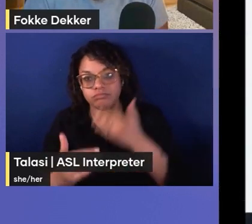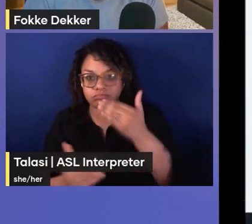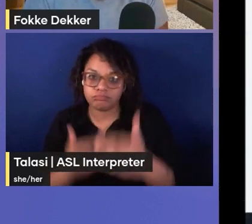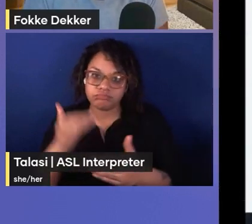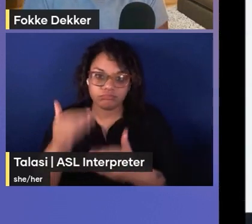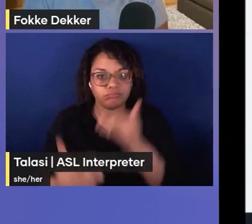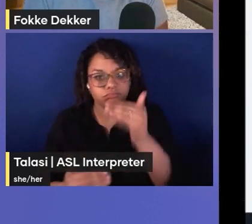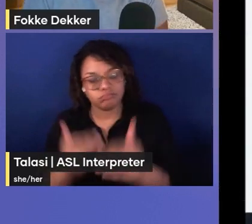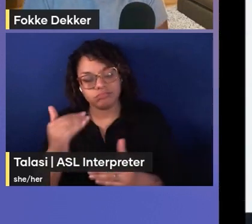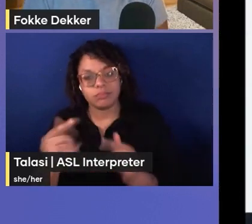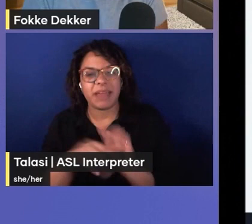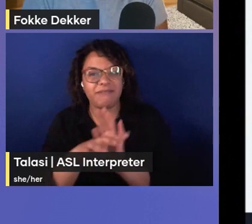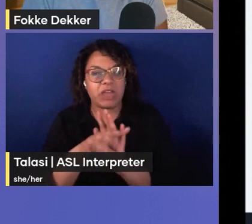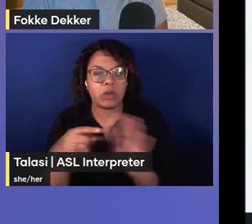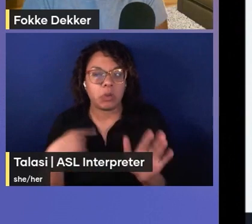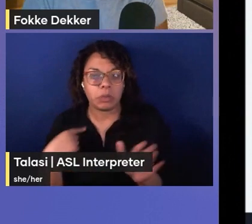saw.